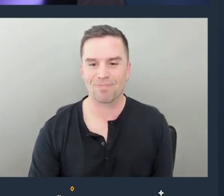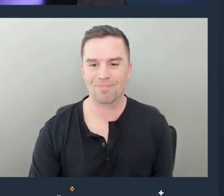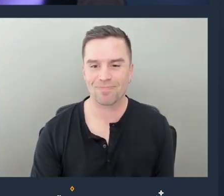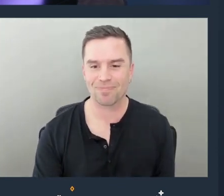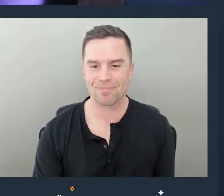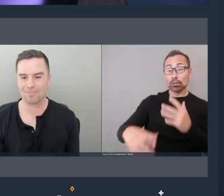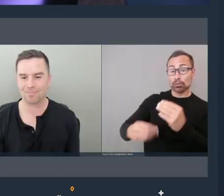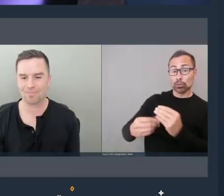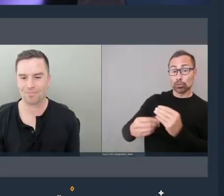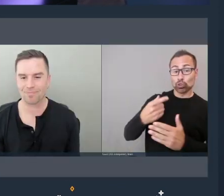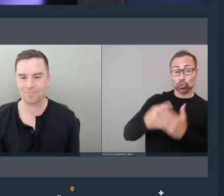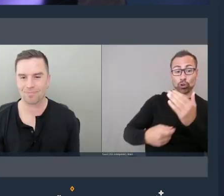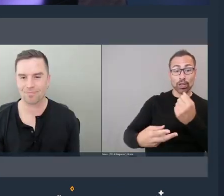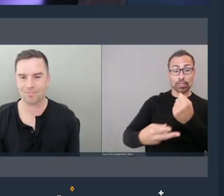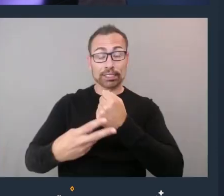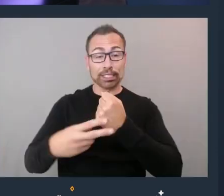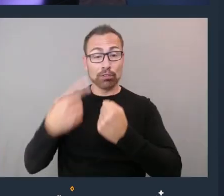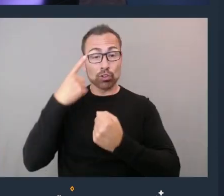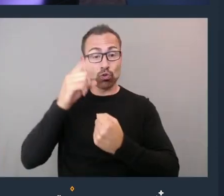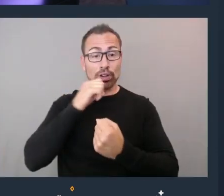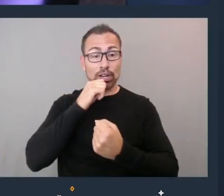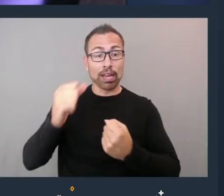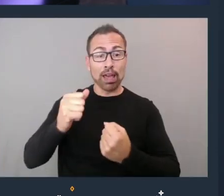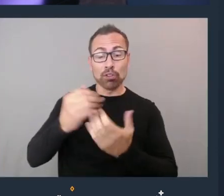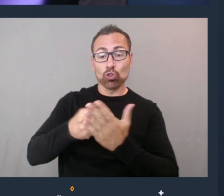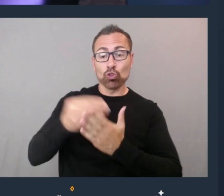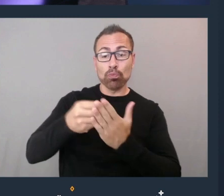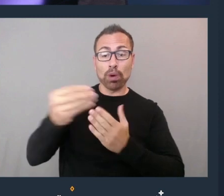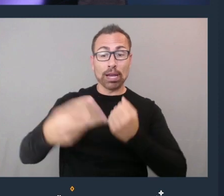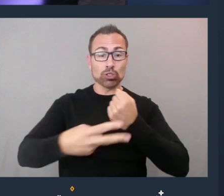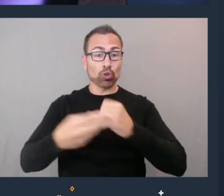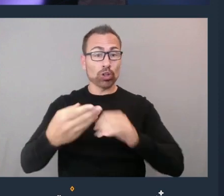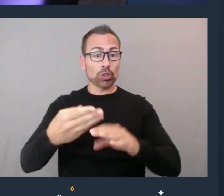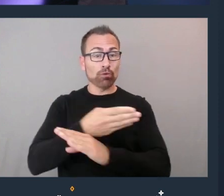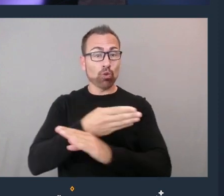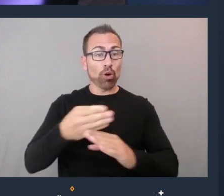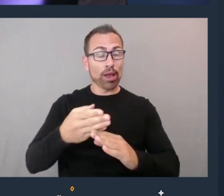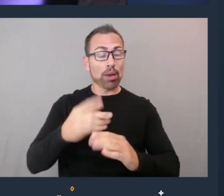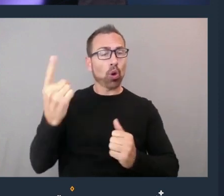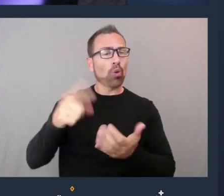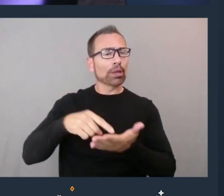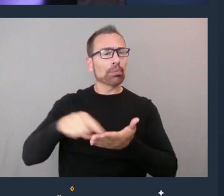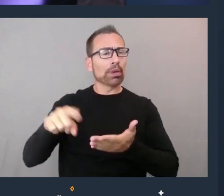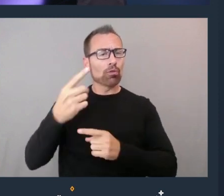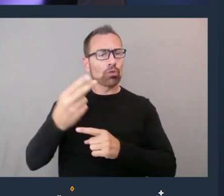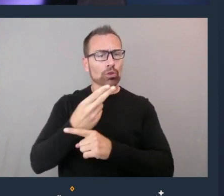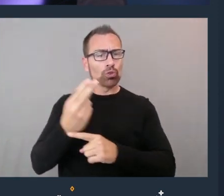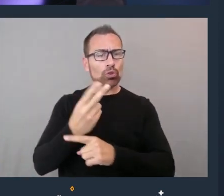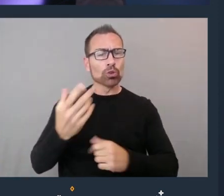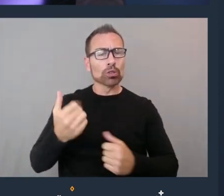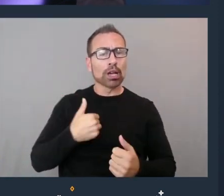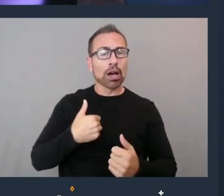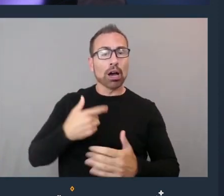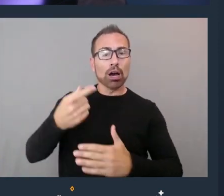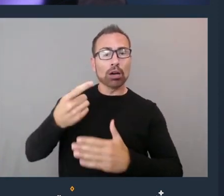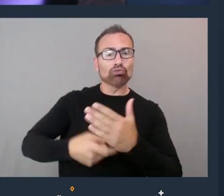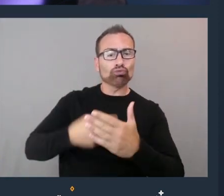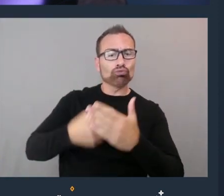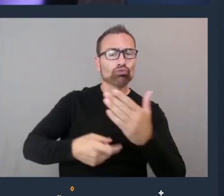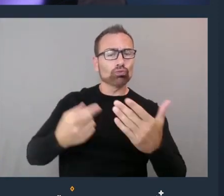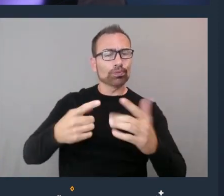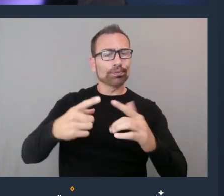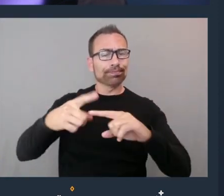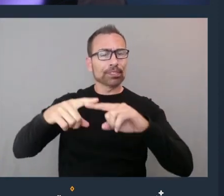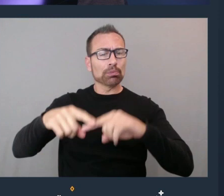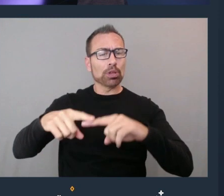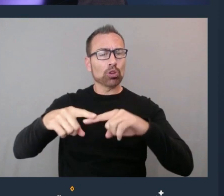and therefore only paying for what you use, we also deliver lower costs based on economies of scale. And one of my favorite facts about S3